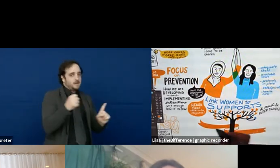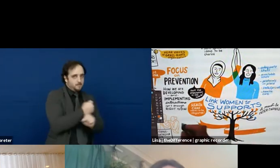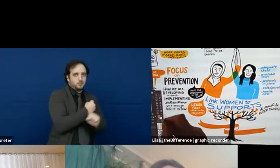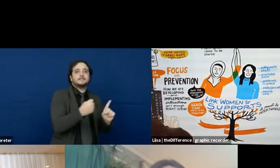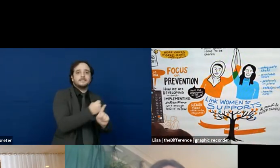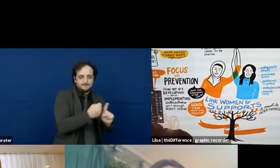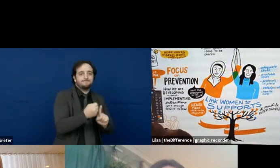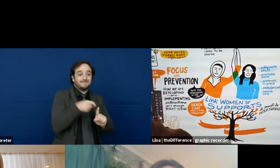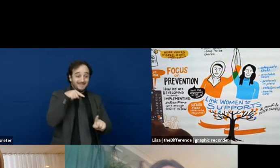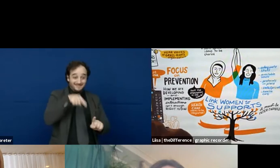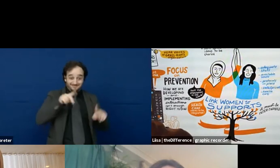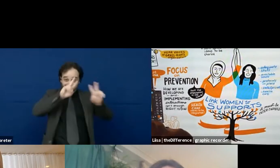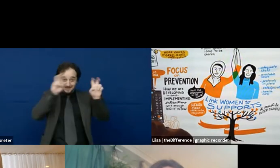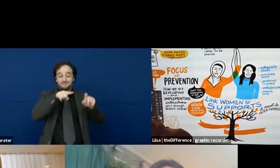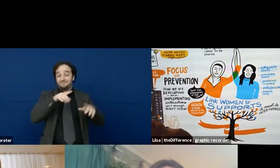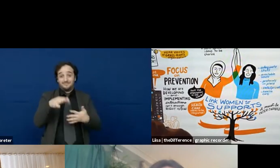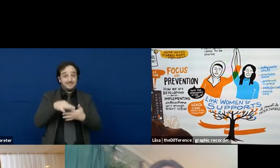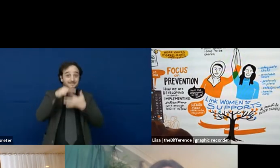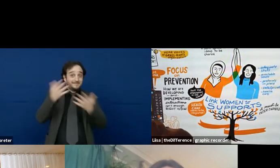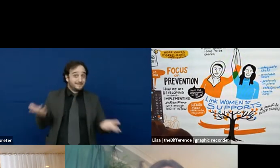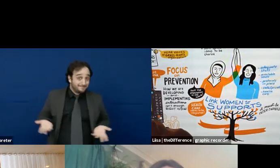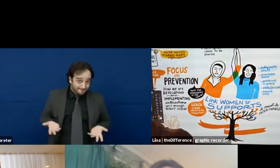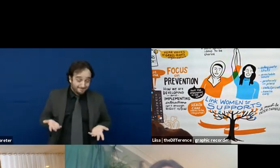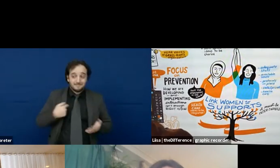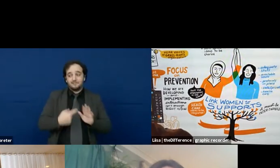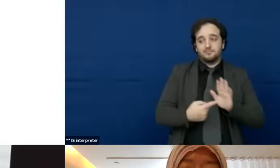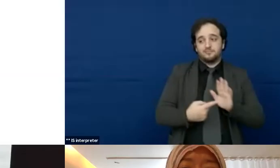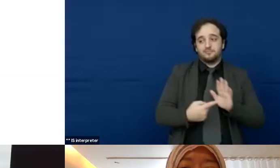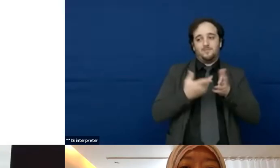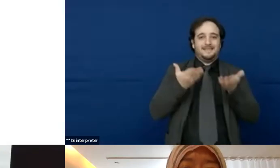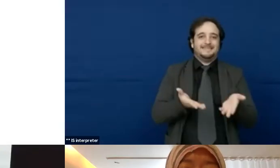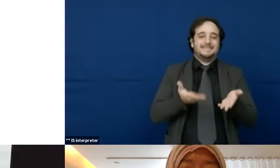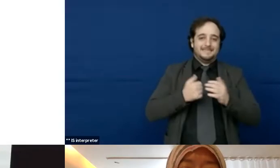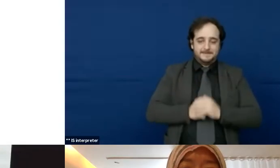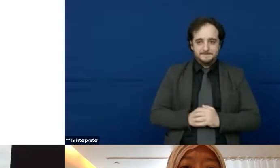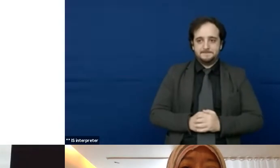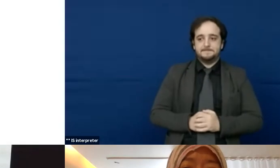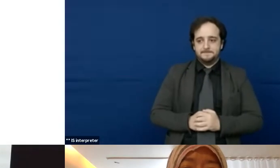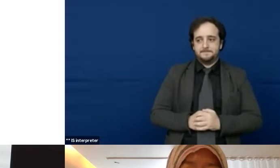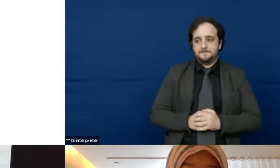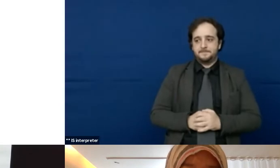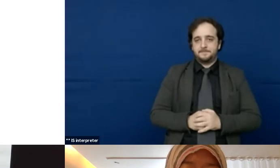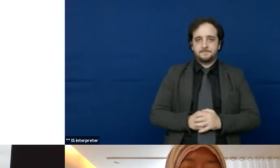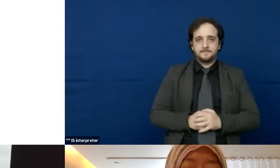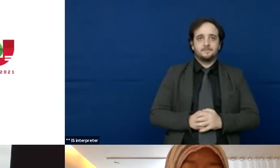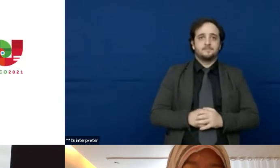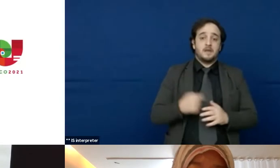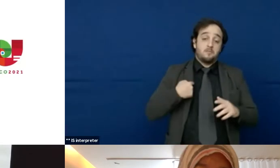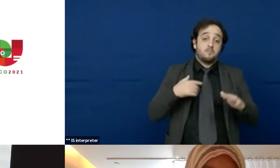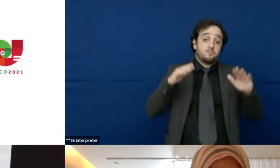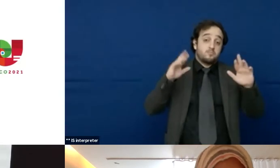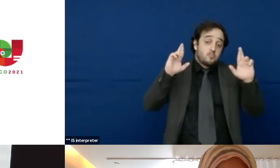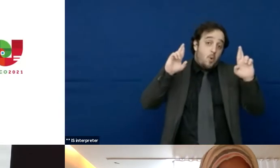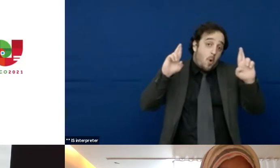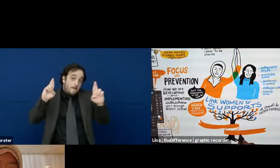making joint commitment, because only jointly and in partnership we can make that change. Thank you very